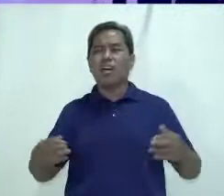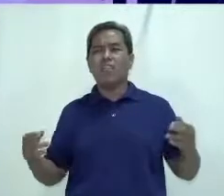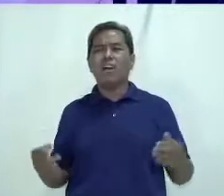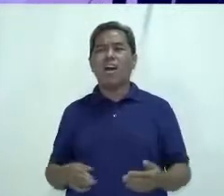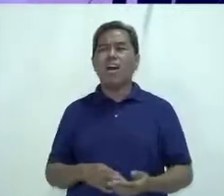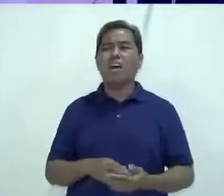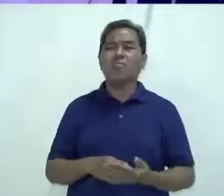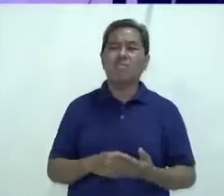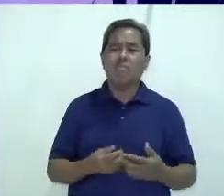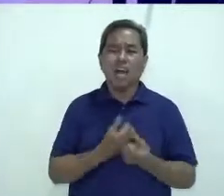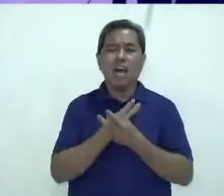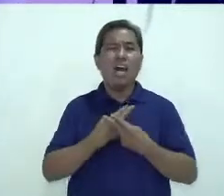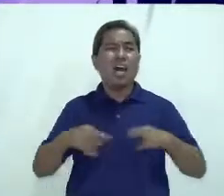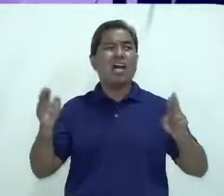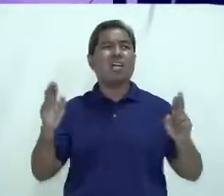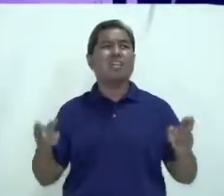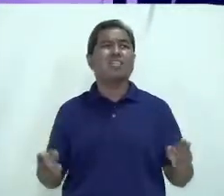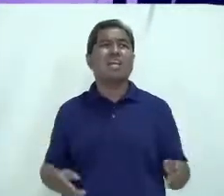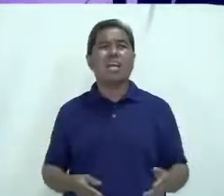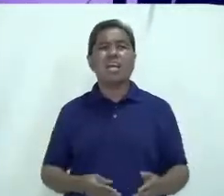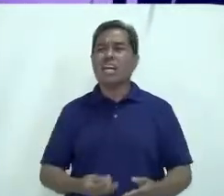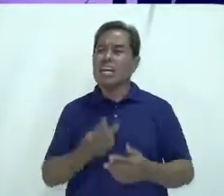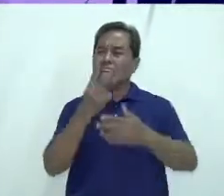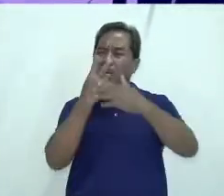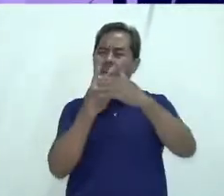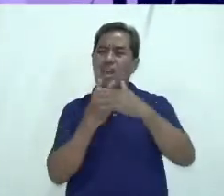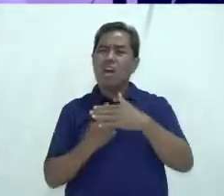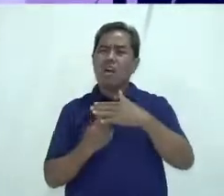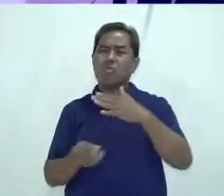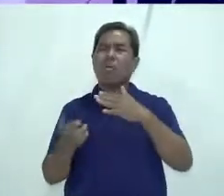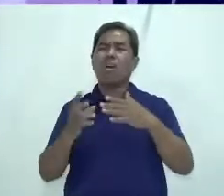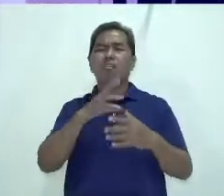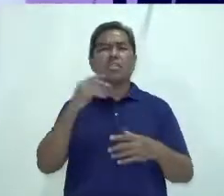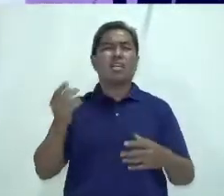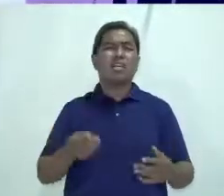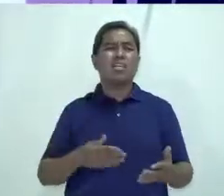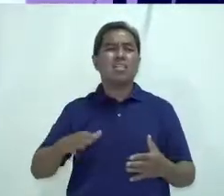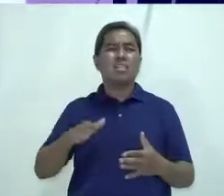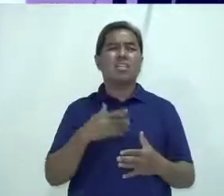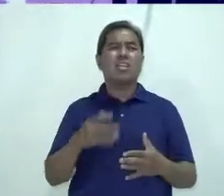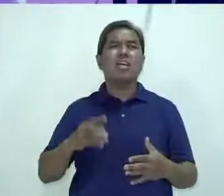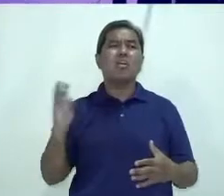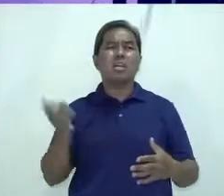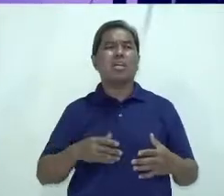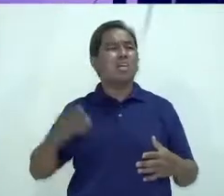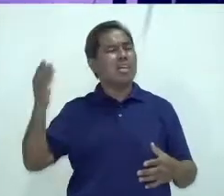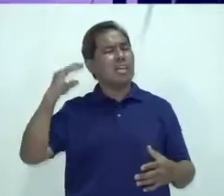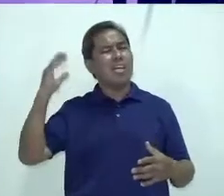Prophesy and sing. We can